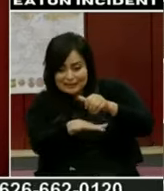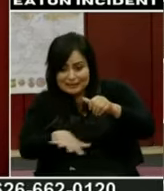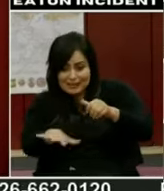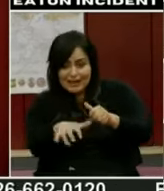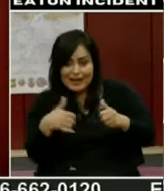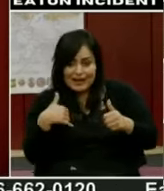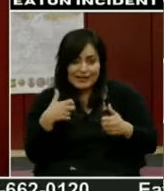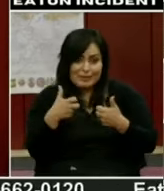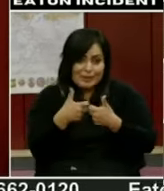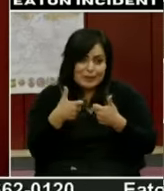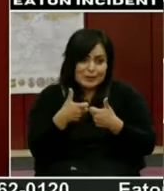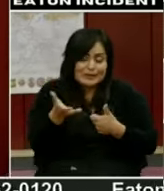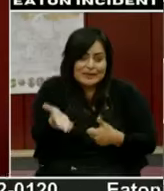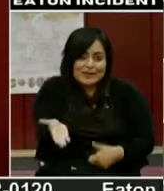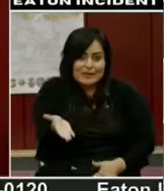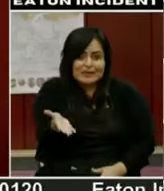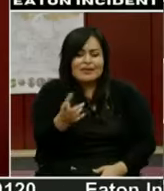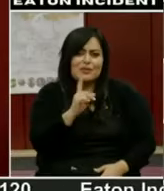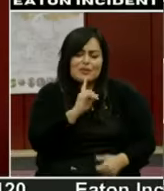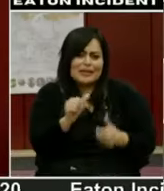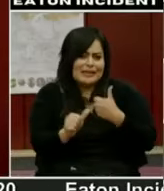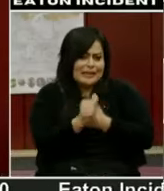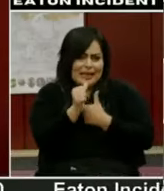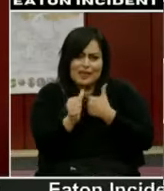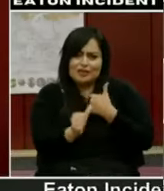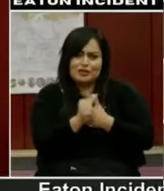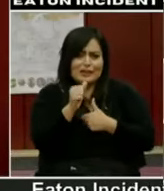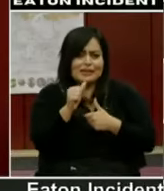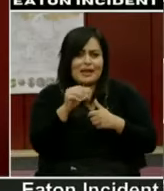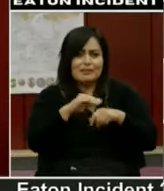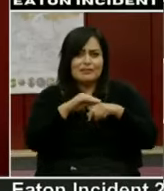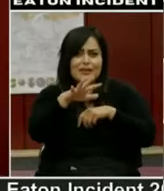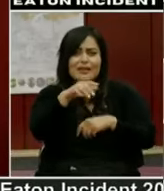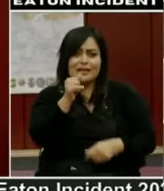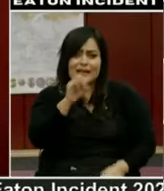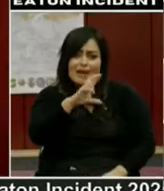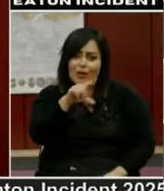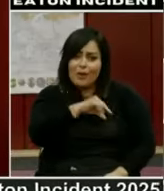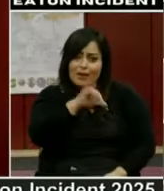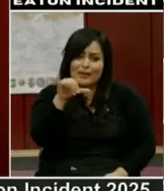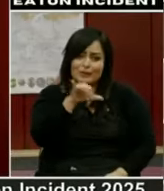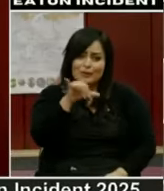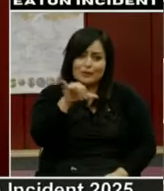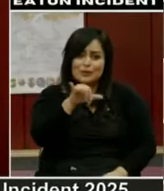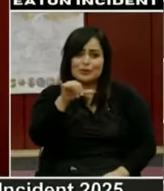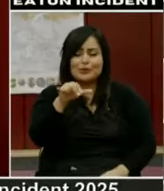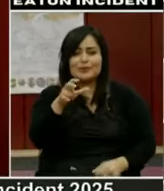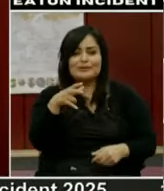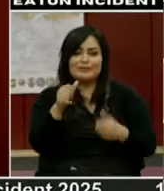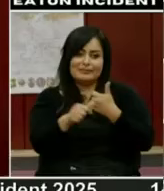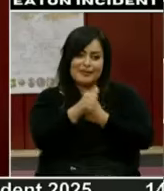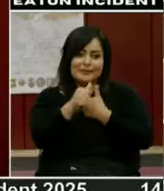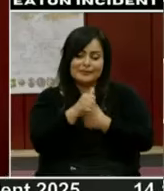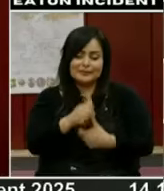So a lot of that is just very dangerous. As you just heard, the air quality in some of that area is still very, very high and